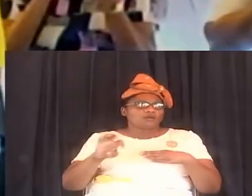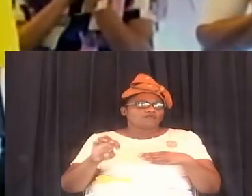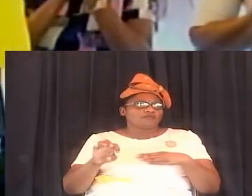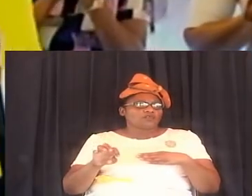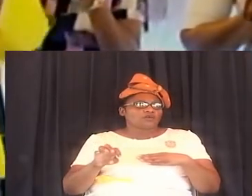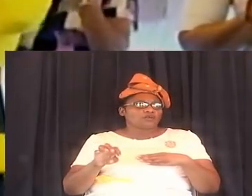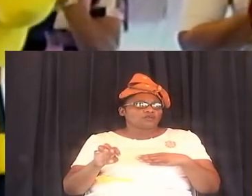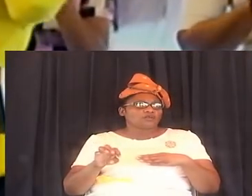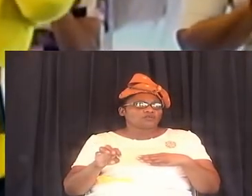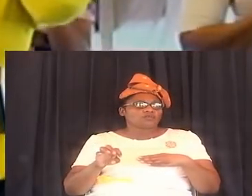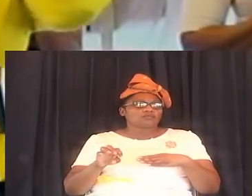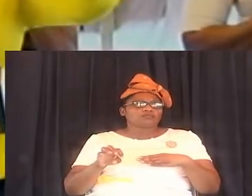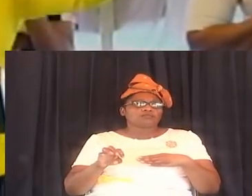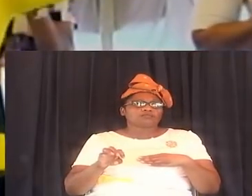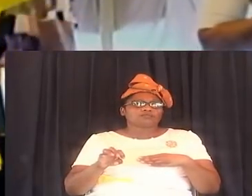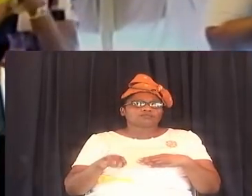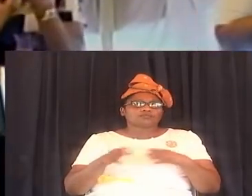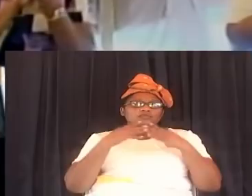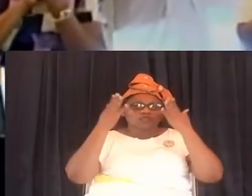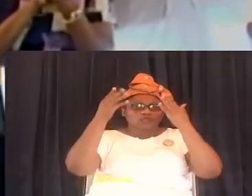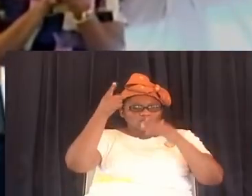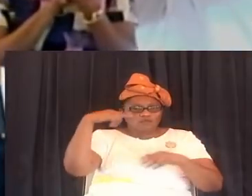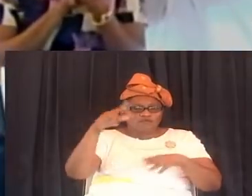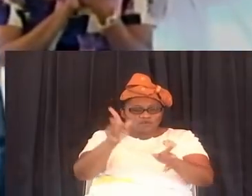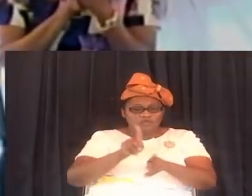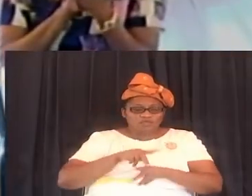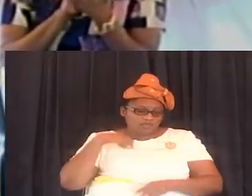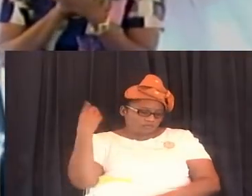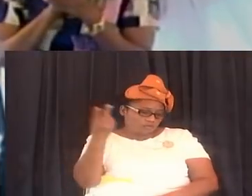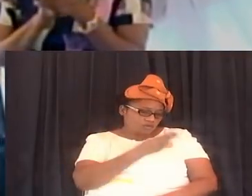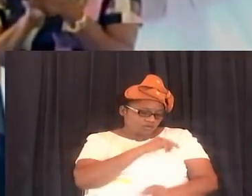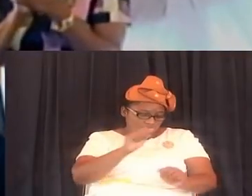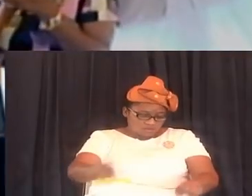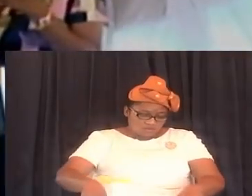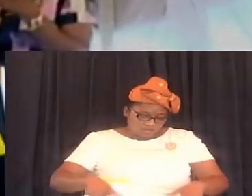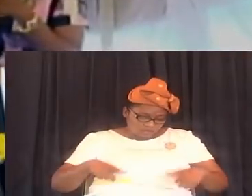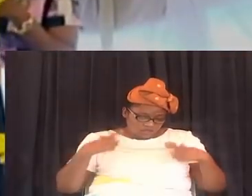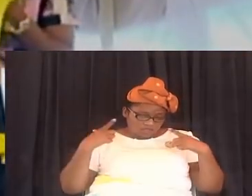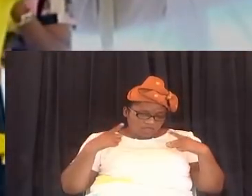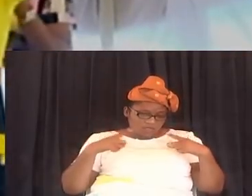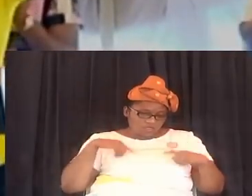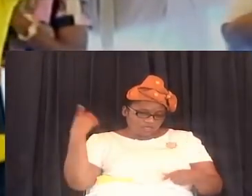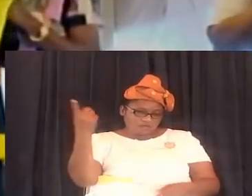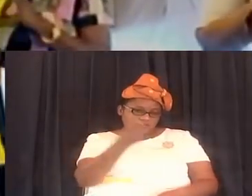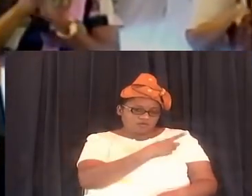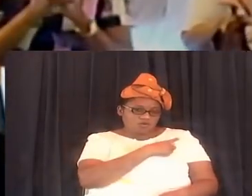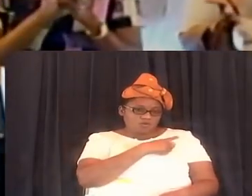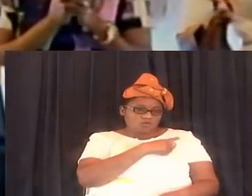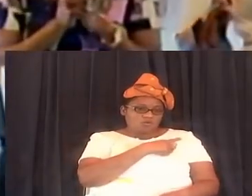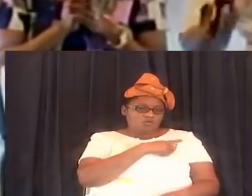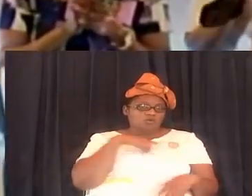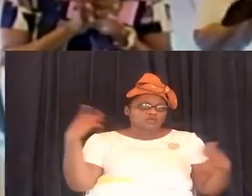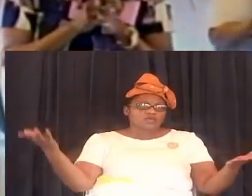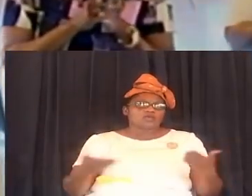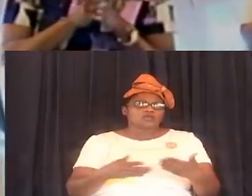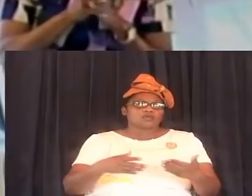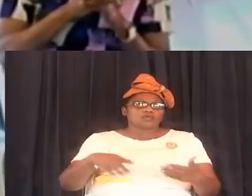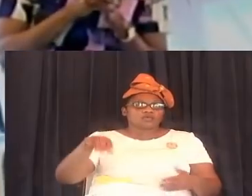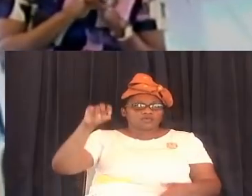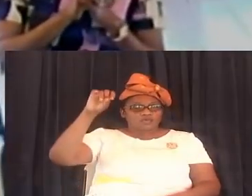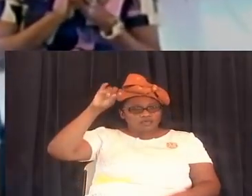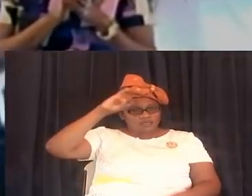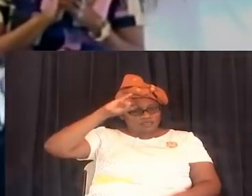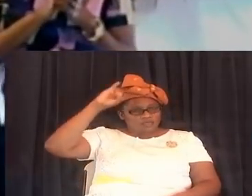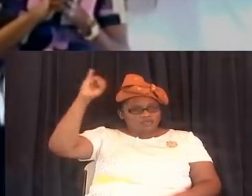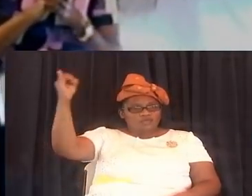alive. And we are just going to worship you this morning. We are here to invite your presence. Your presence is